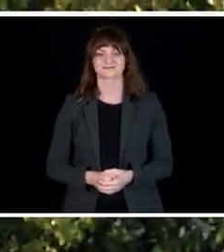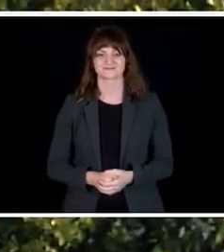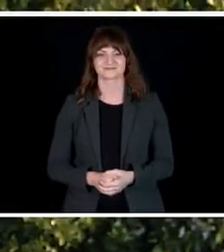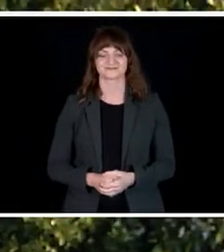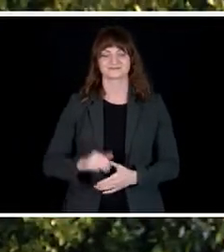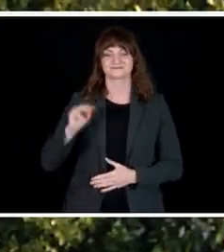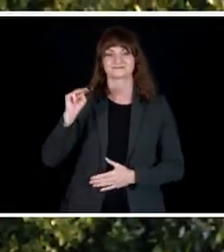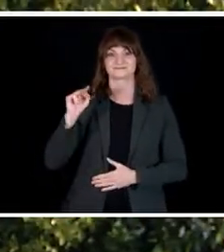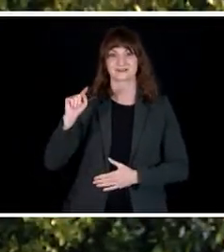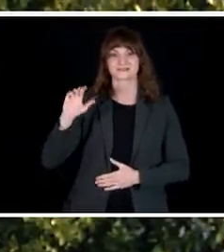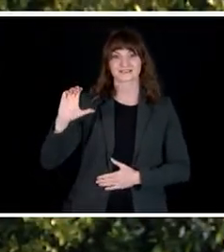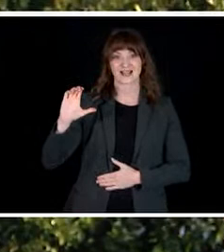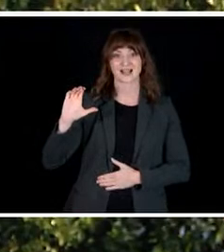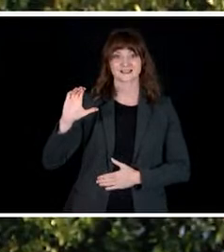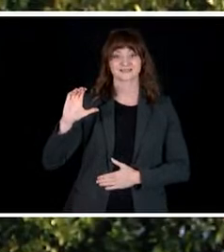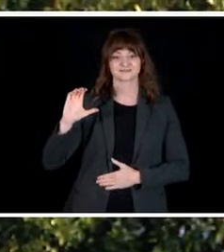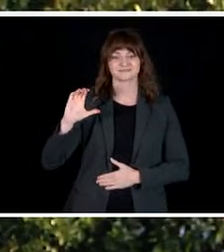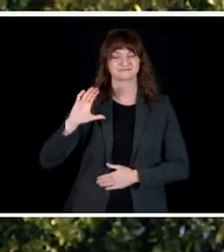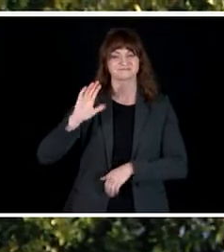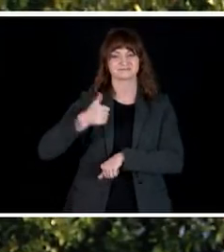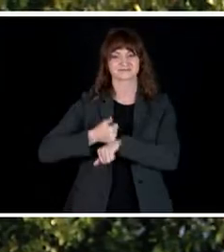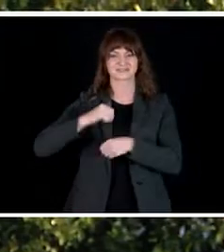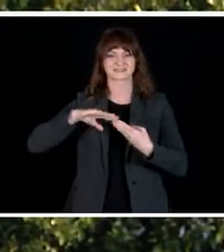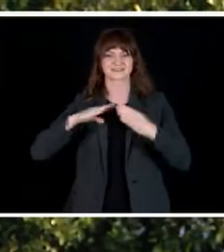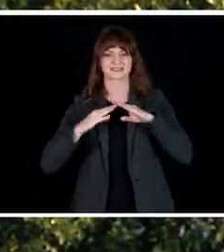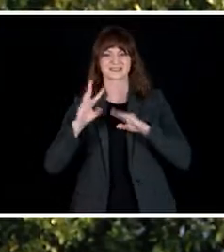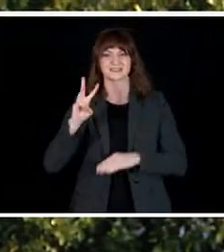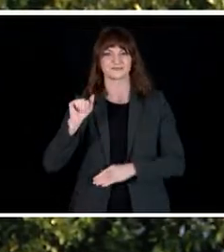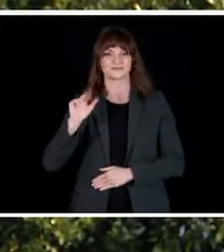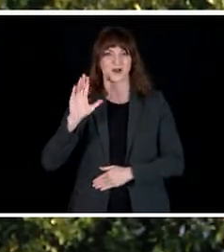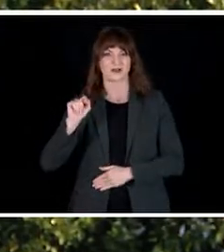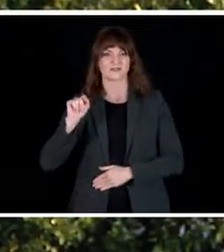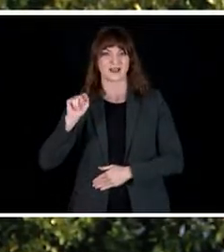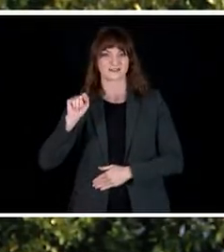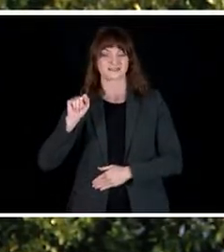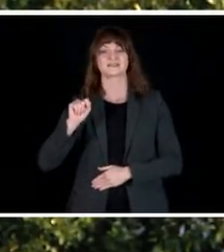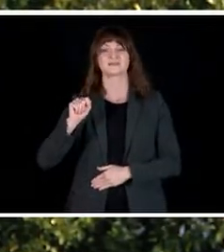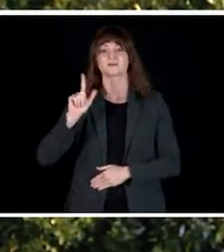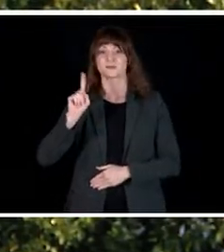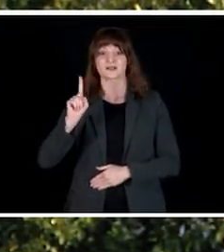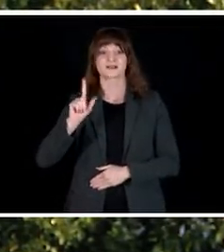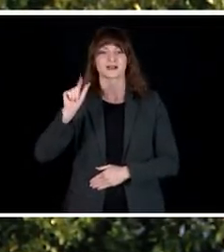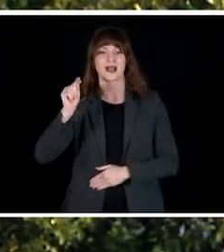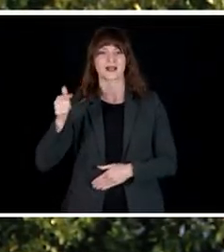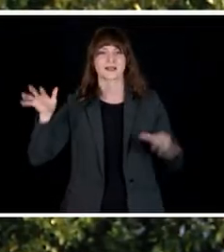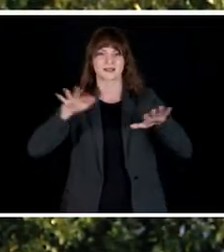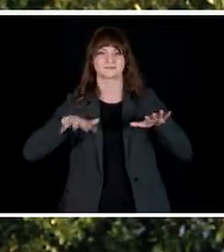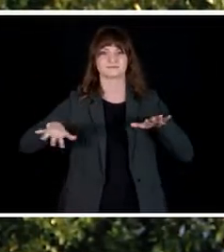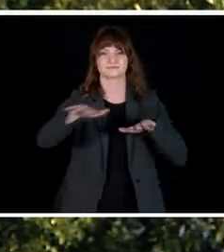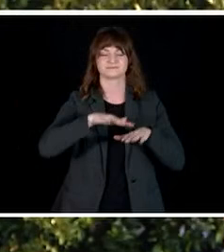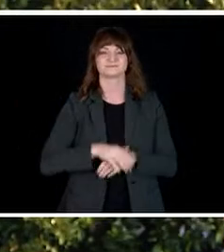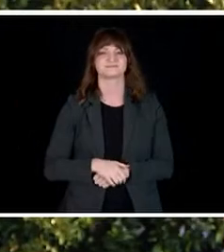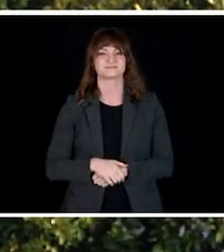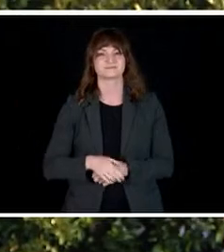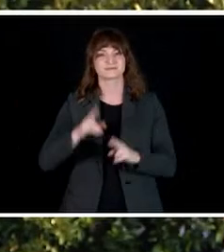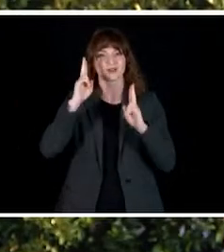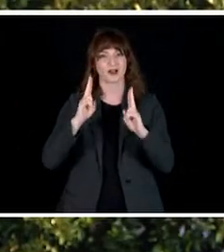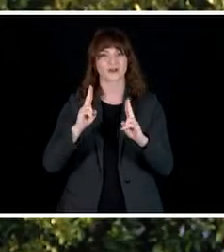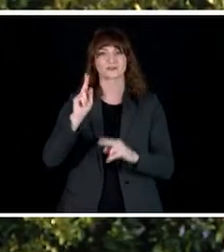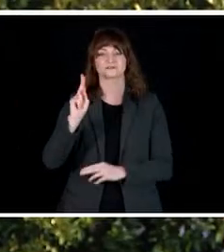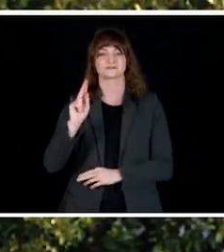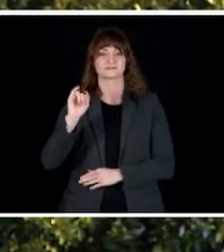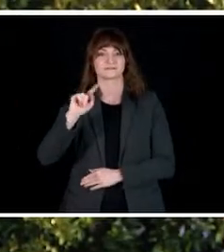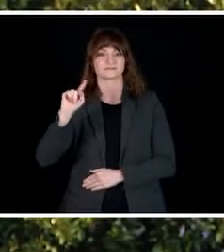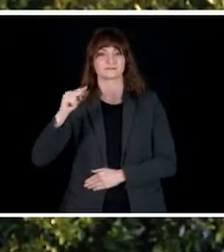Mount San Antonio College, based in the city of Walnut, is in the Los Angeles Basin. We honor the Keys